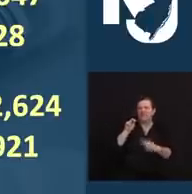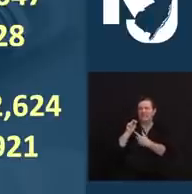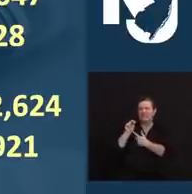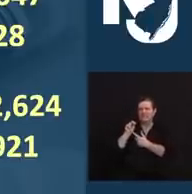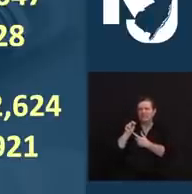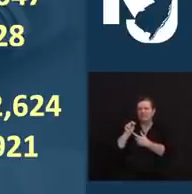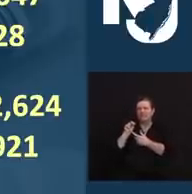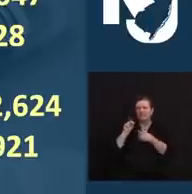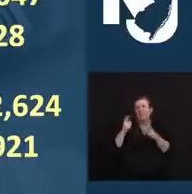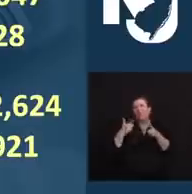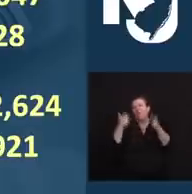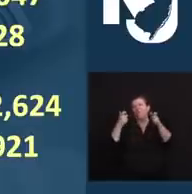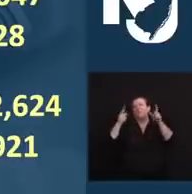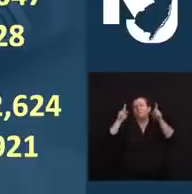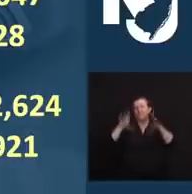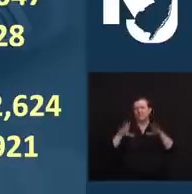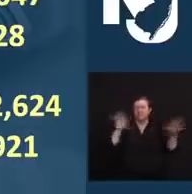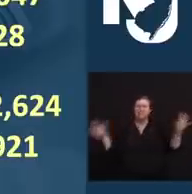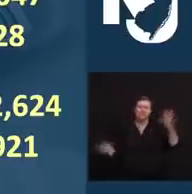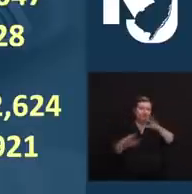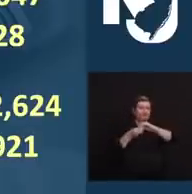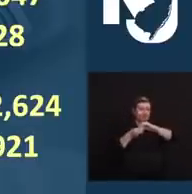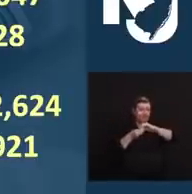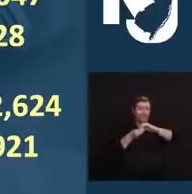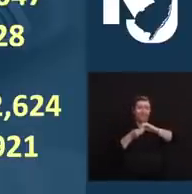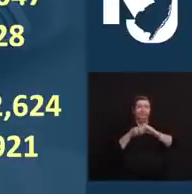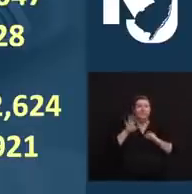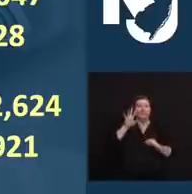with a cumulative total of antigen tests of